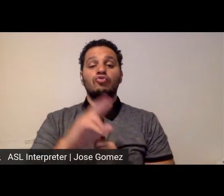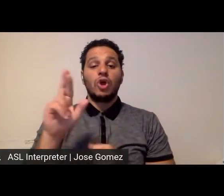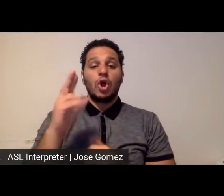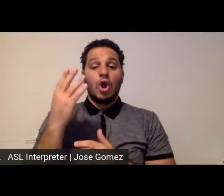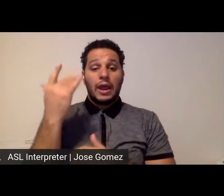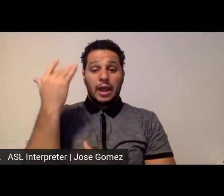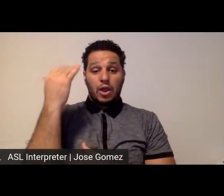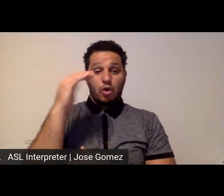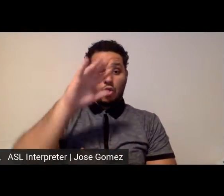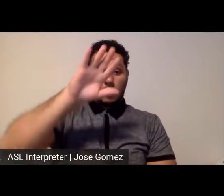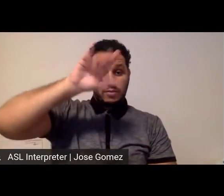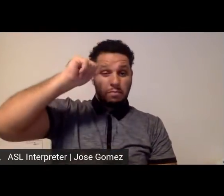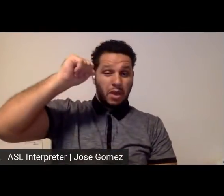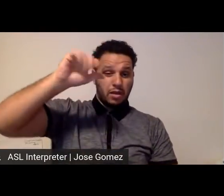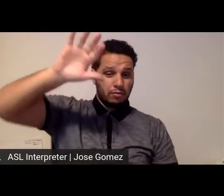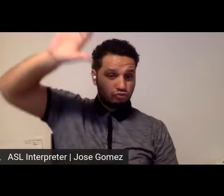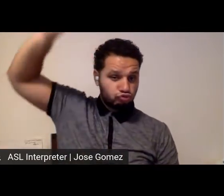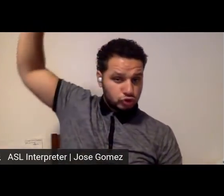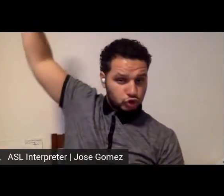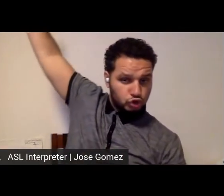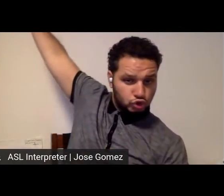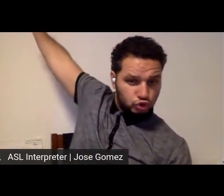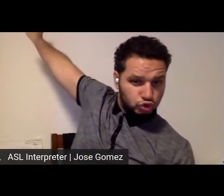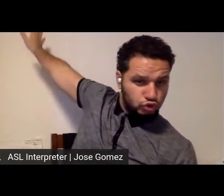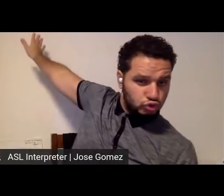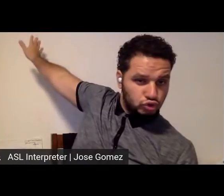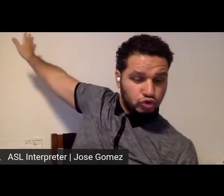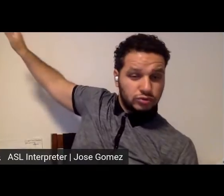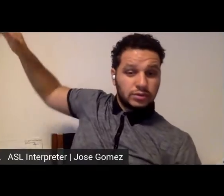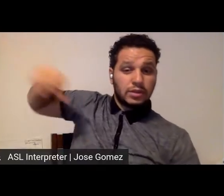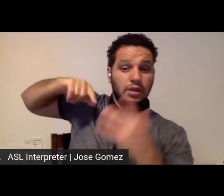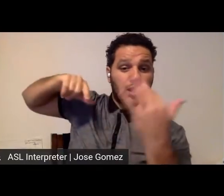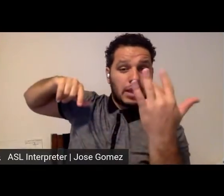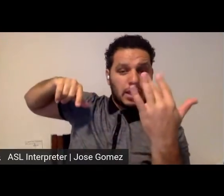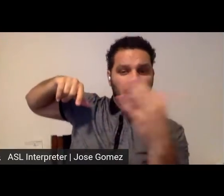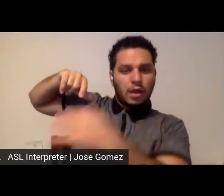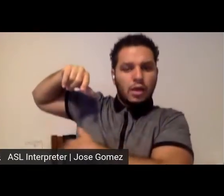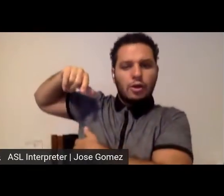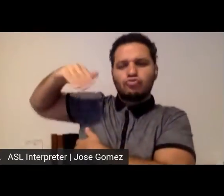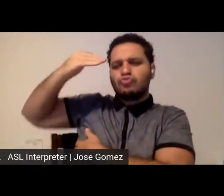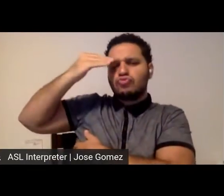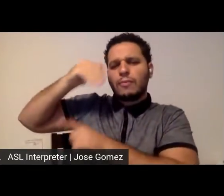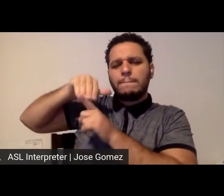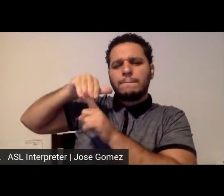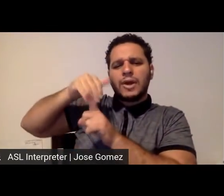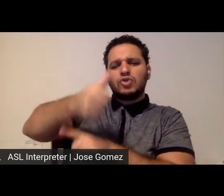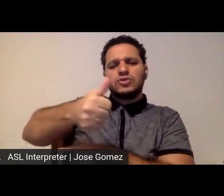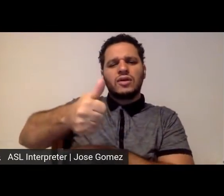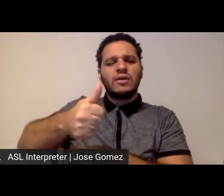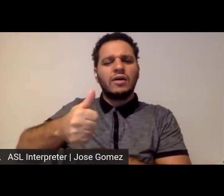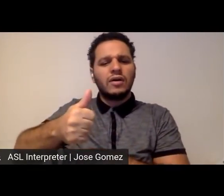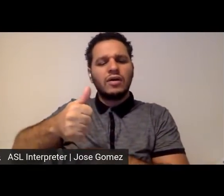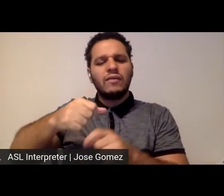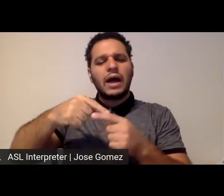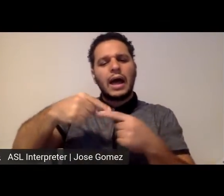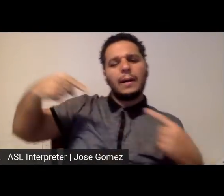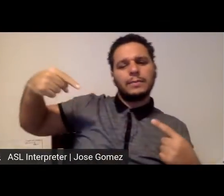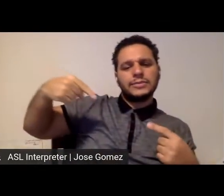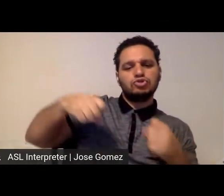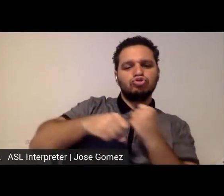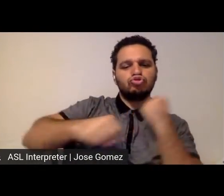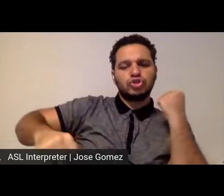and reaching back. You can take your opposite arm and just remind yourself, give yourself an opposition stretch.